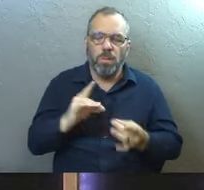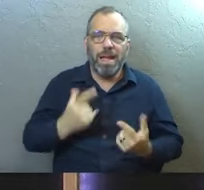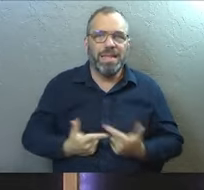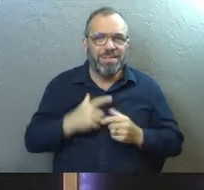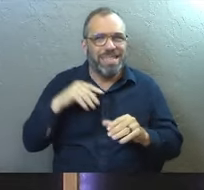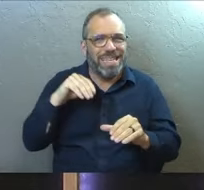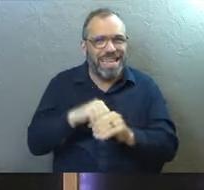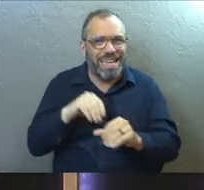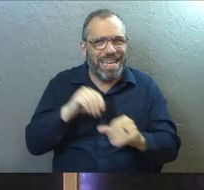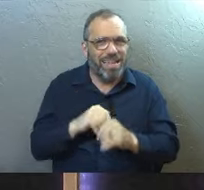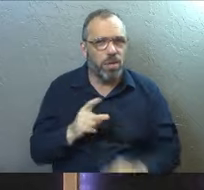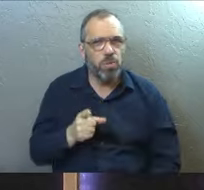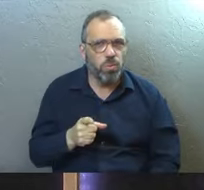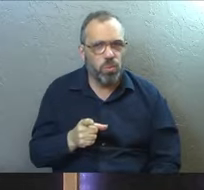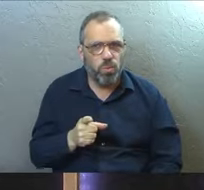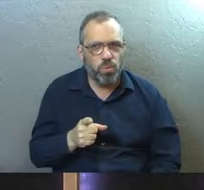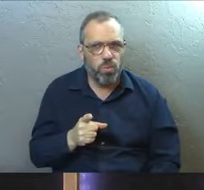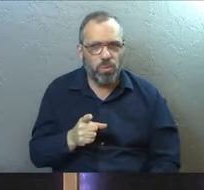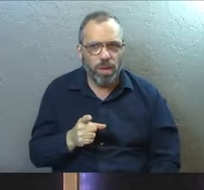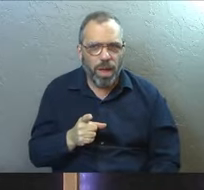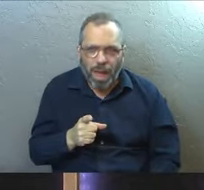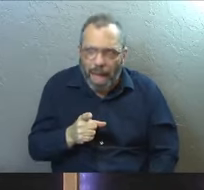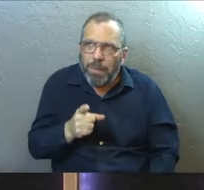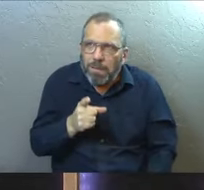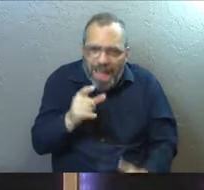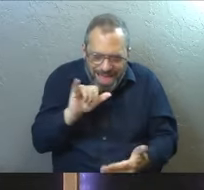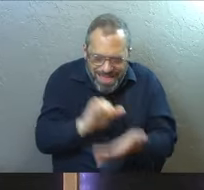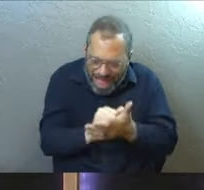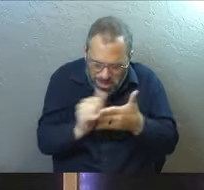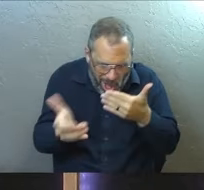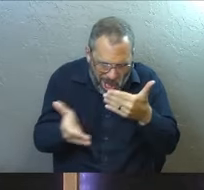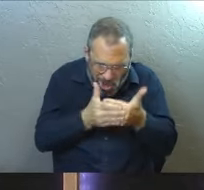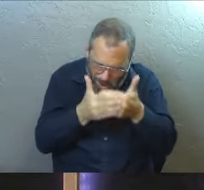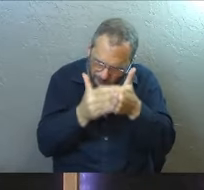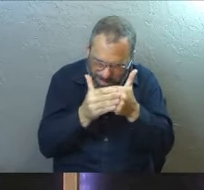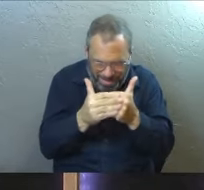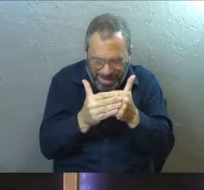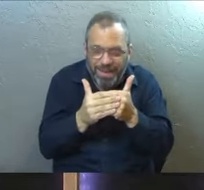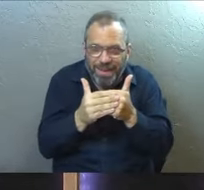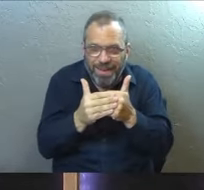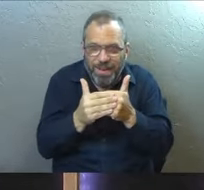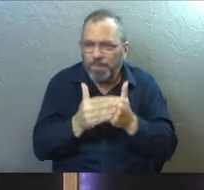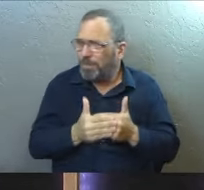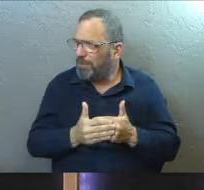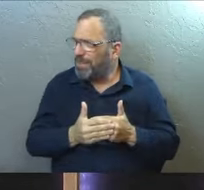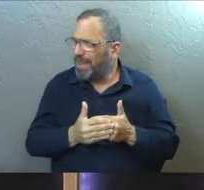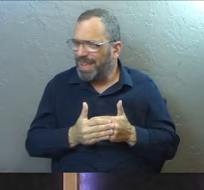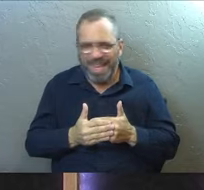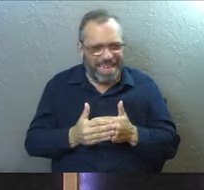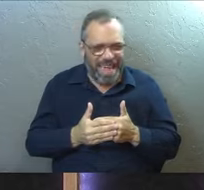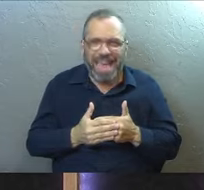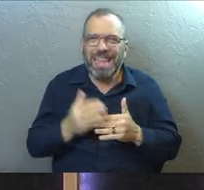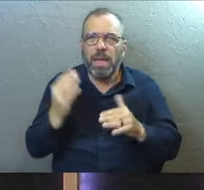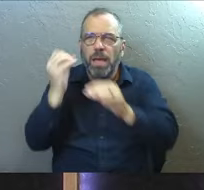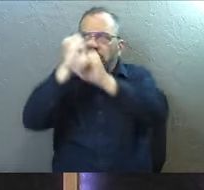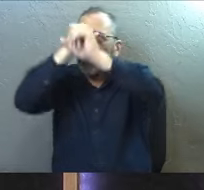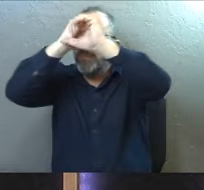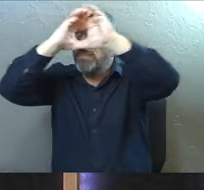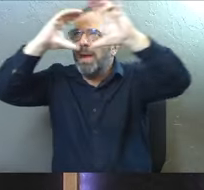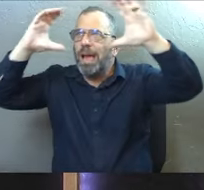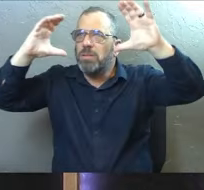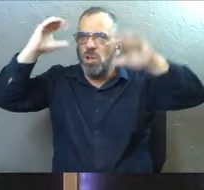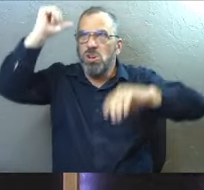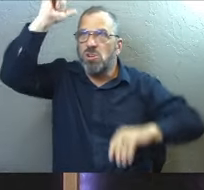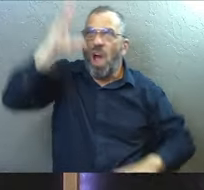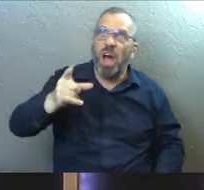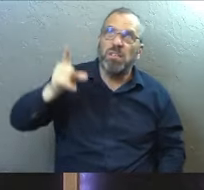of you. There is no closer God can get to you. And I think sometimes we have an unfortunate picture of like, God is